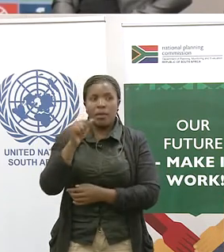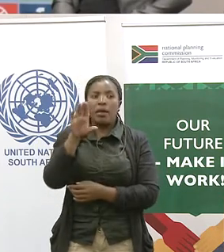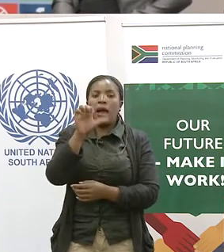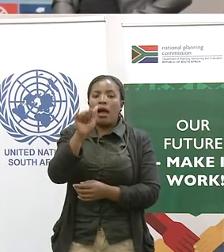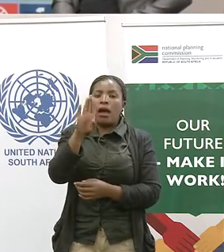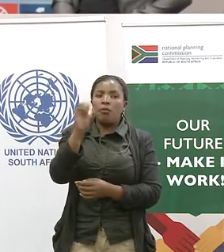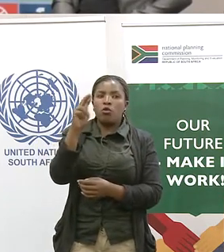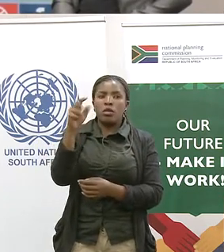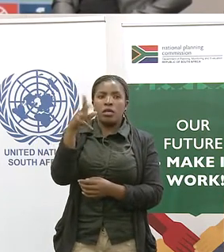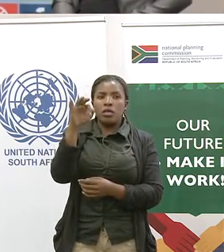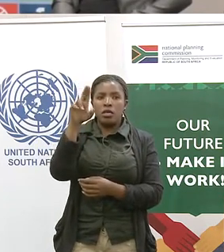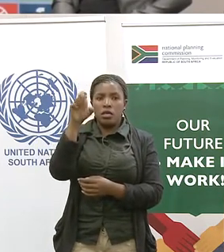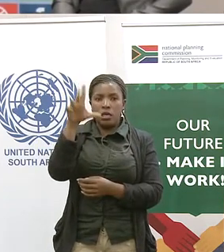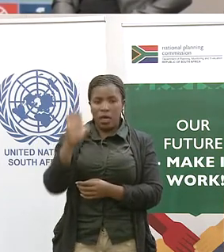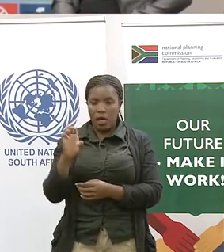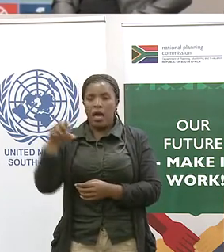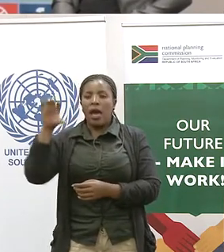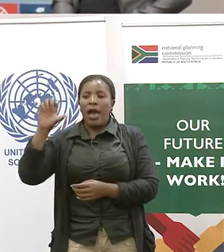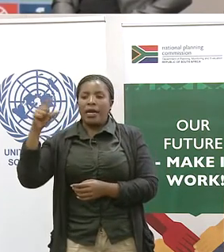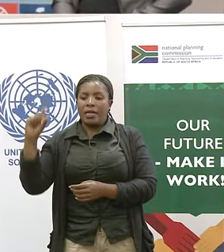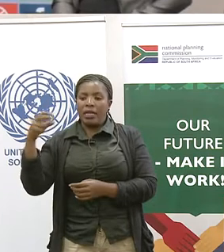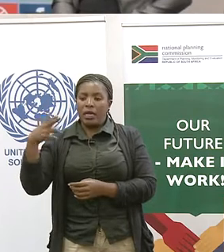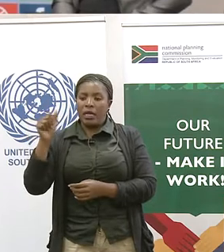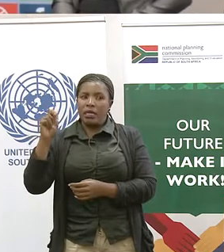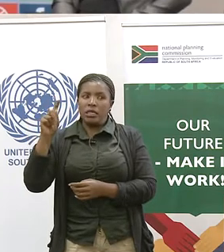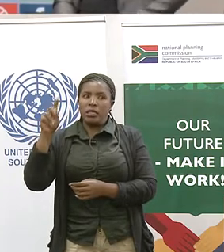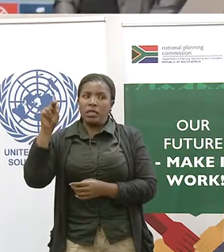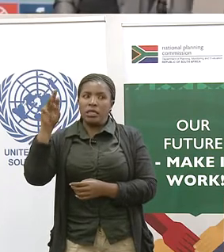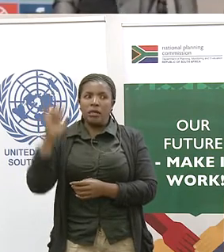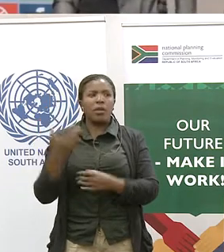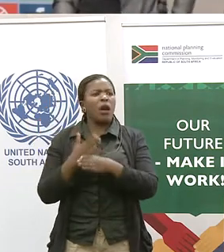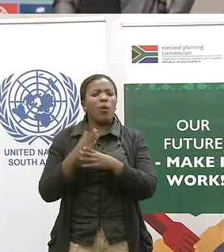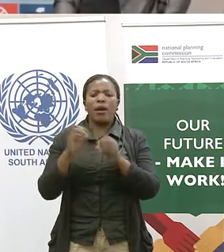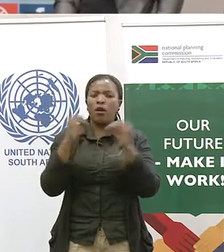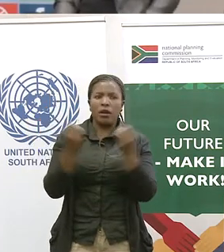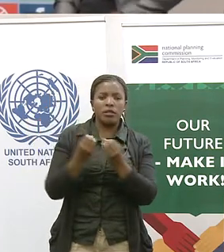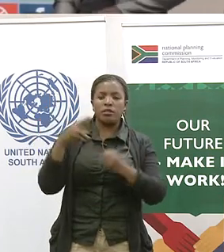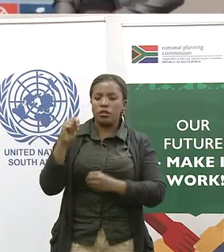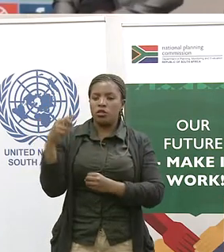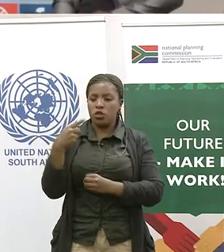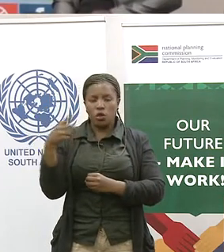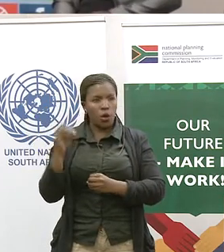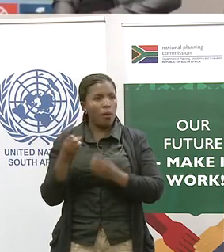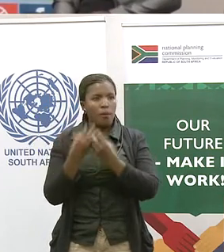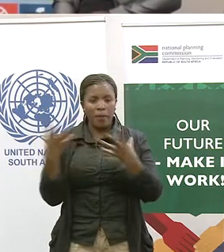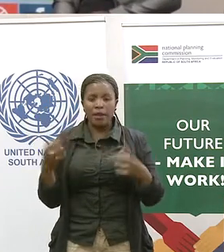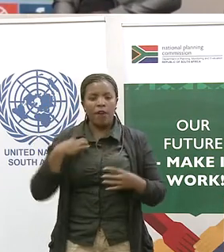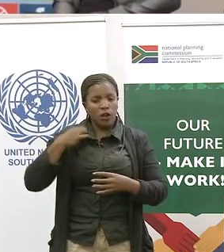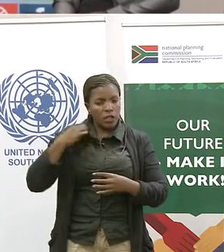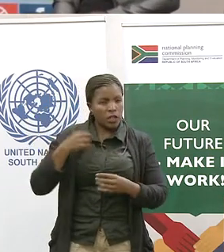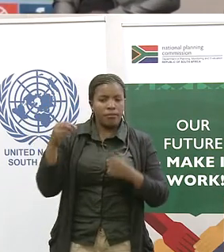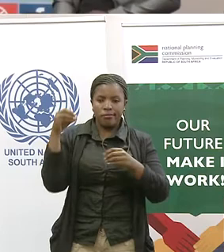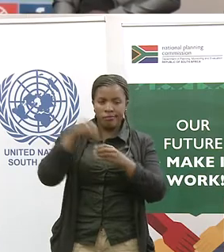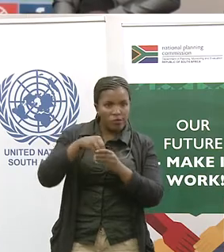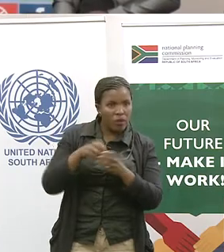Khandini. I have worked and volunteered with various NGOs, some of them being the United Nations. I've